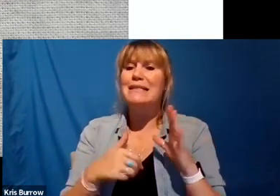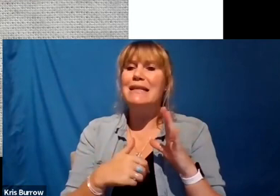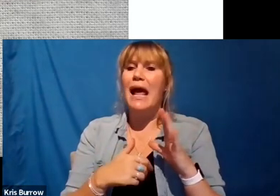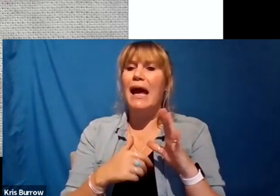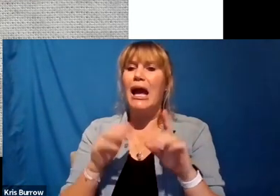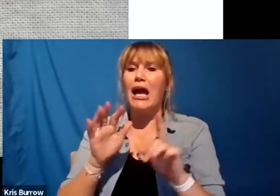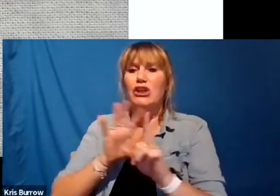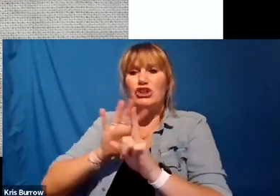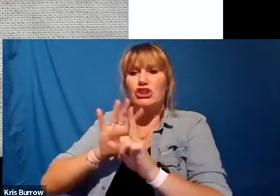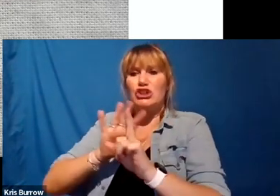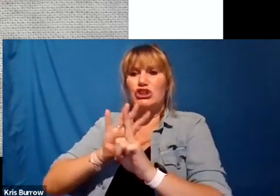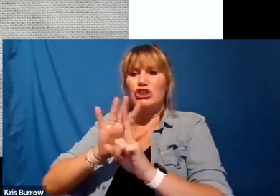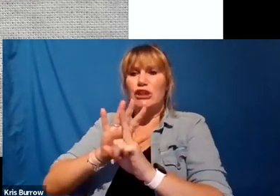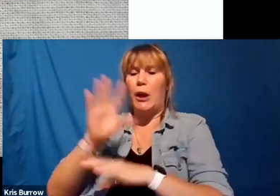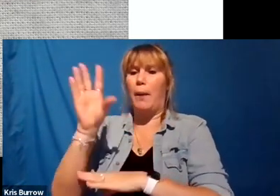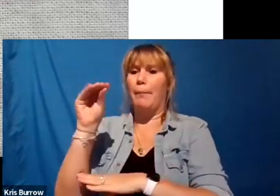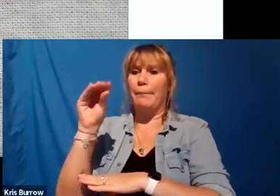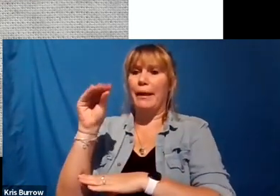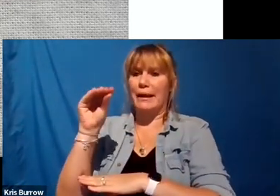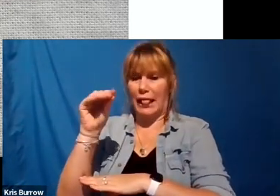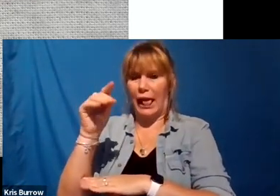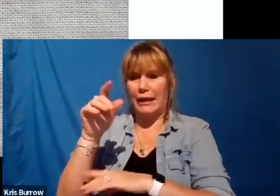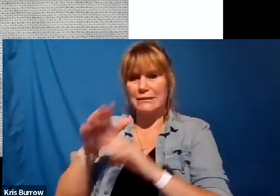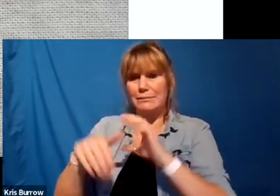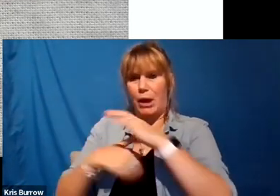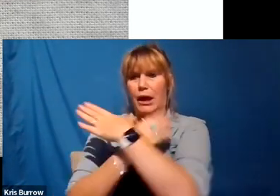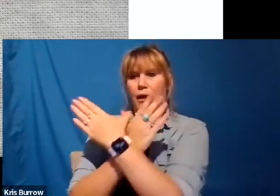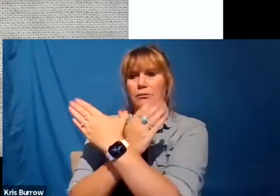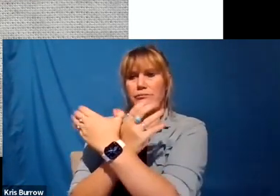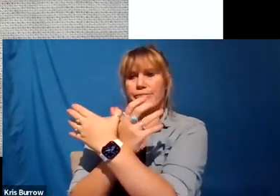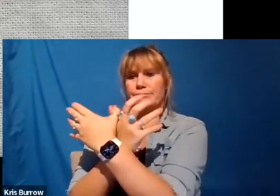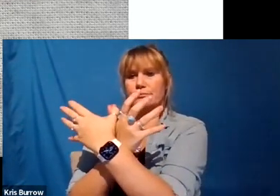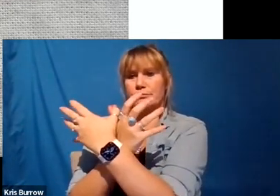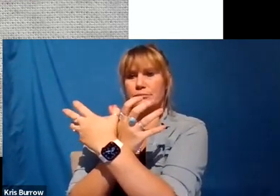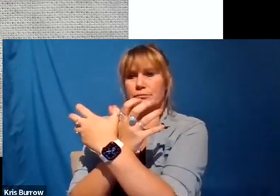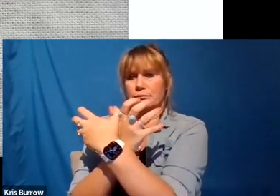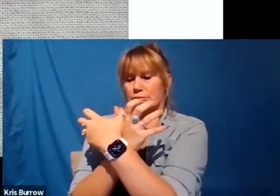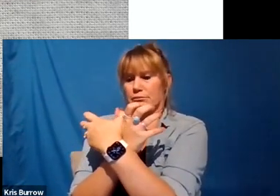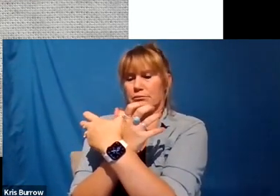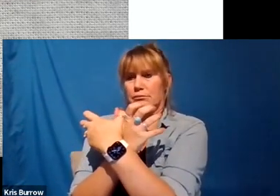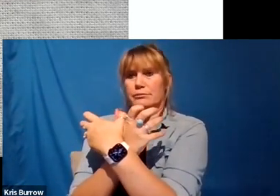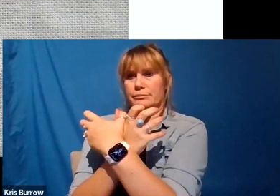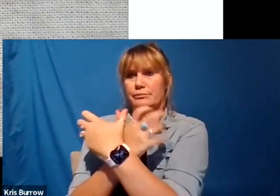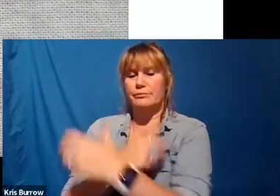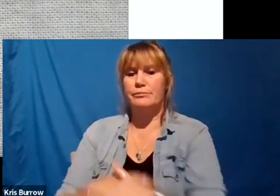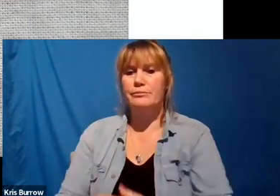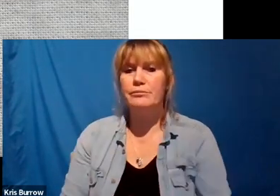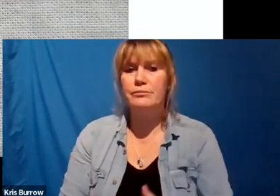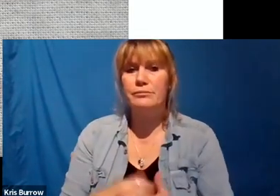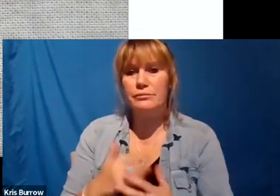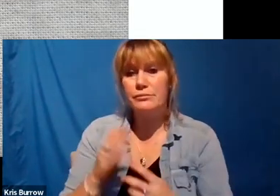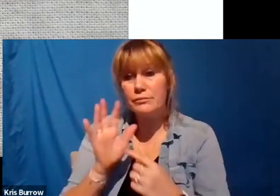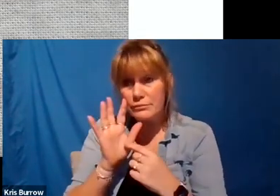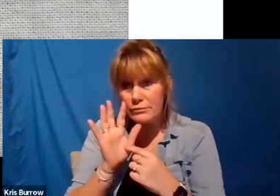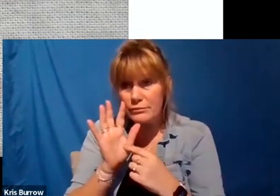spider. And I'll move on to the first embroidery that I show in the exhibition.